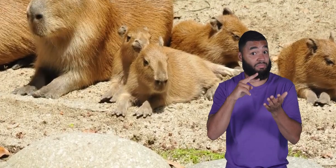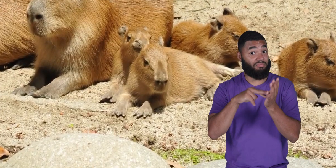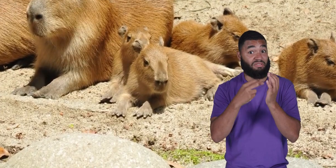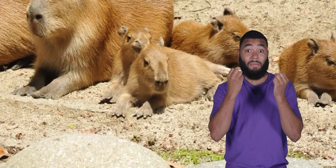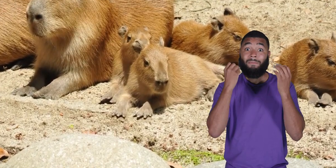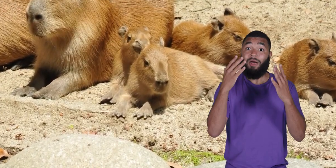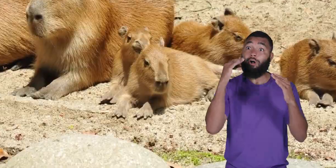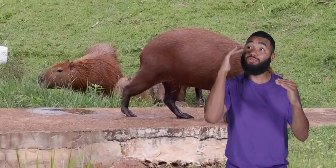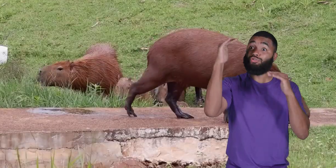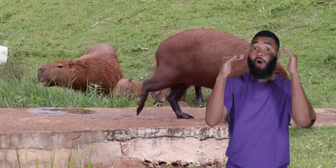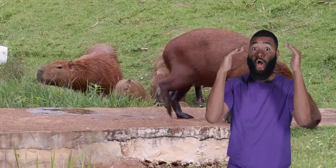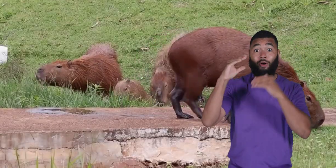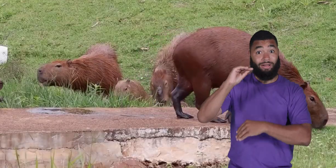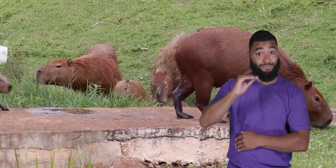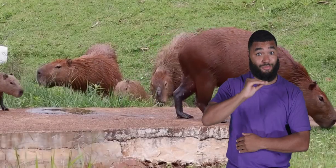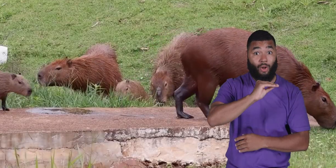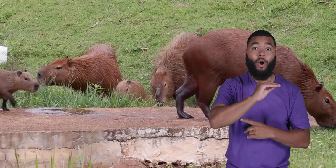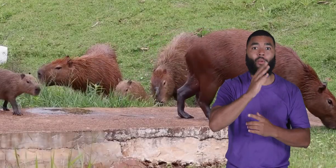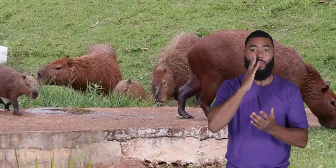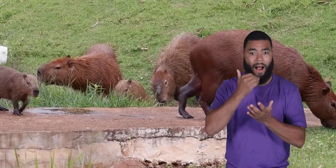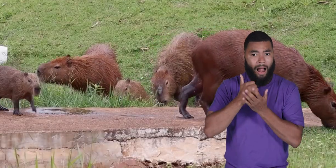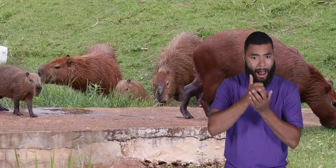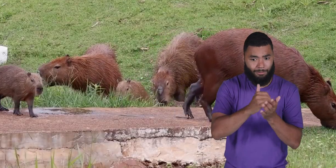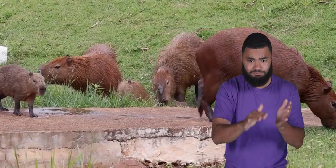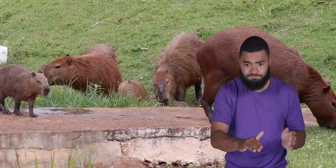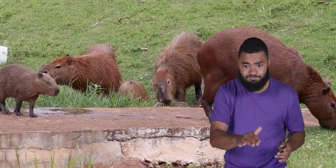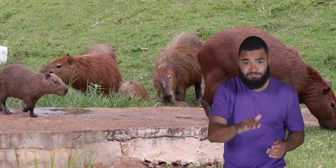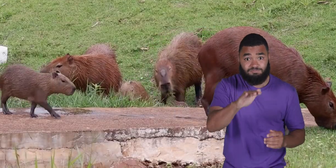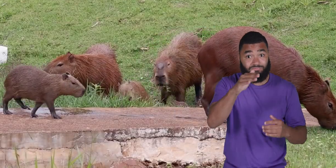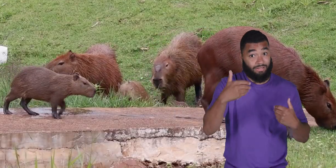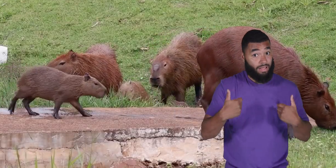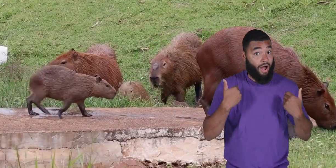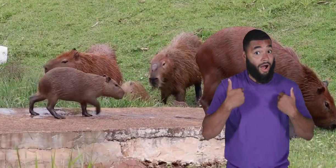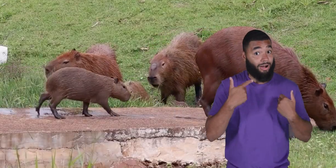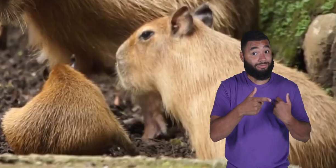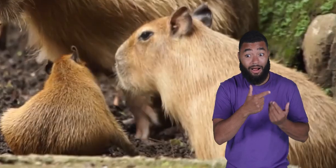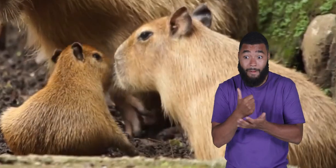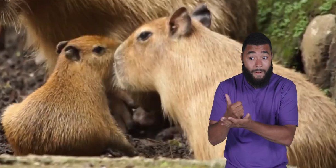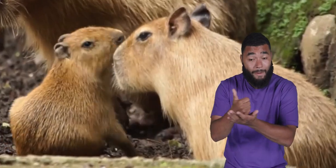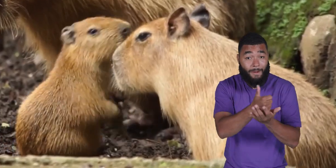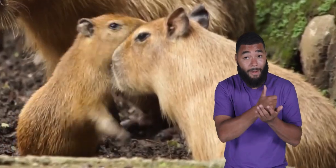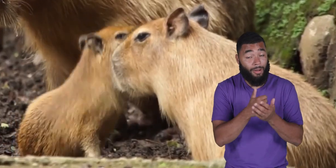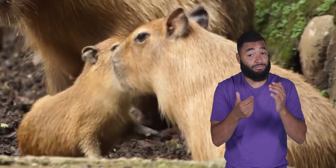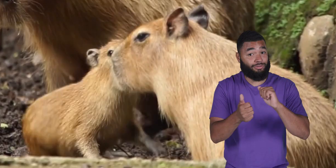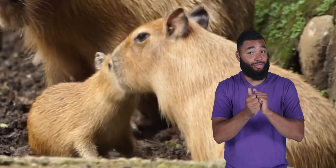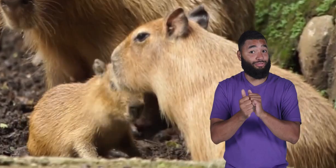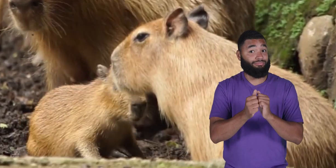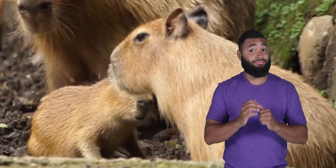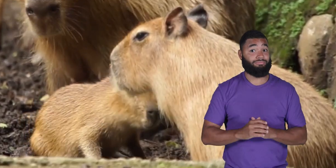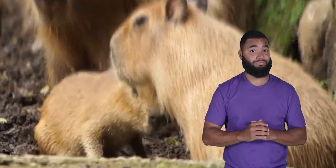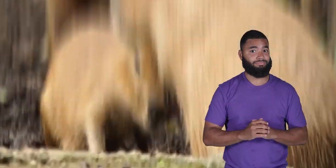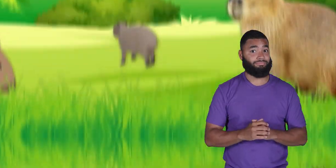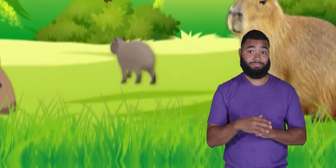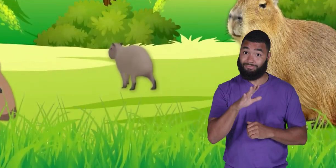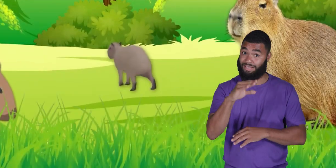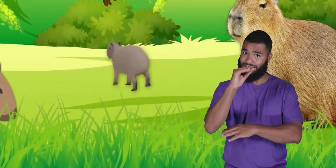alloparenting means that many adult capybaras help raise the young keeping them safe from danger